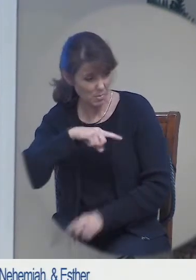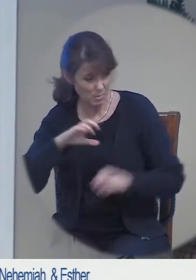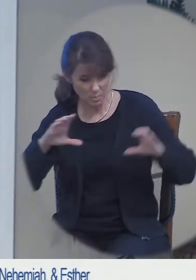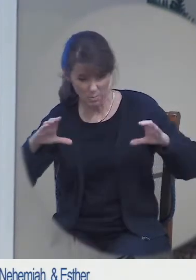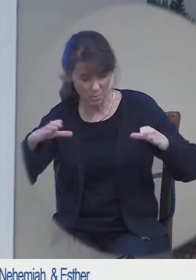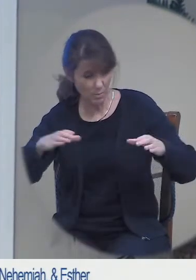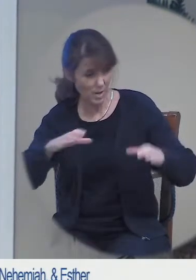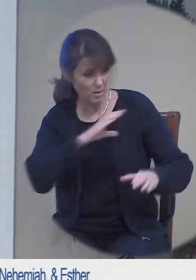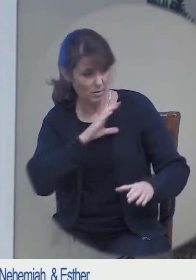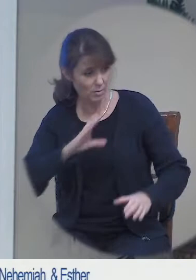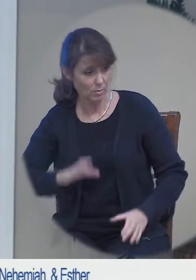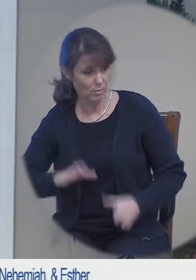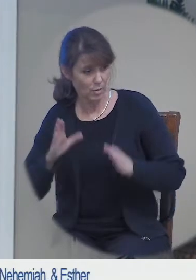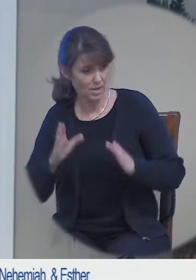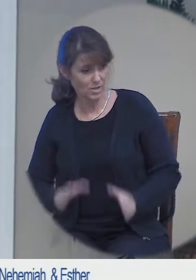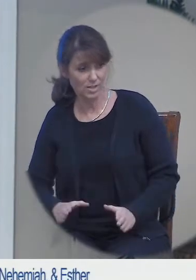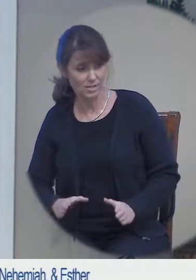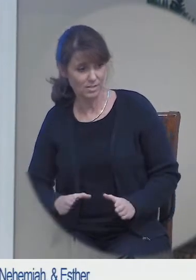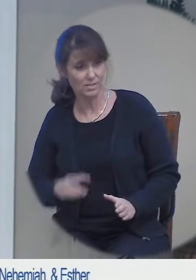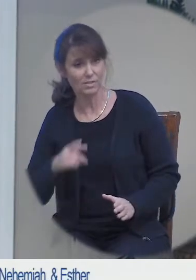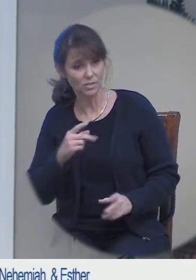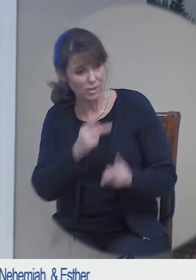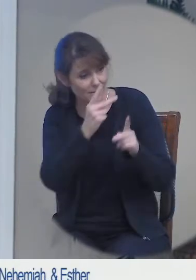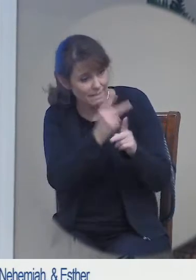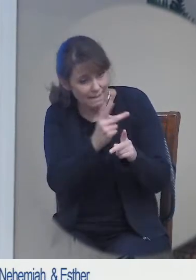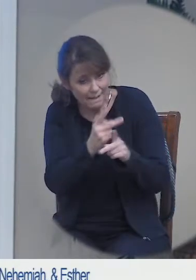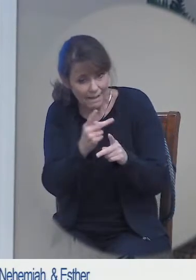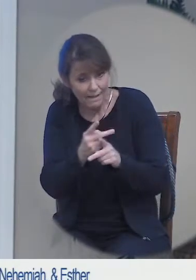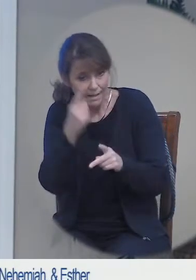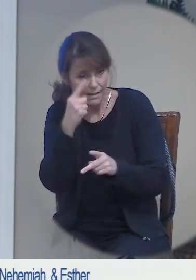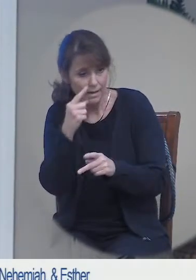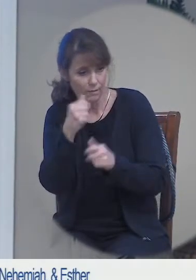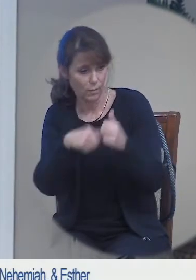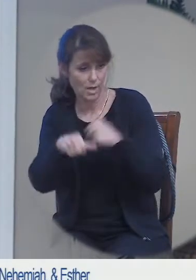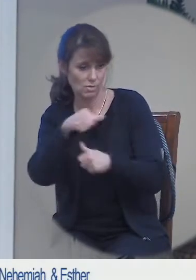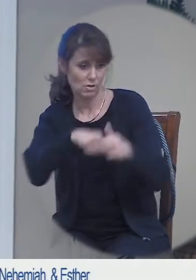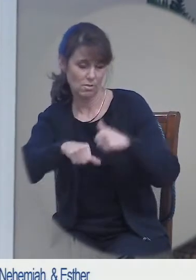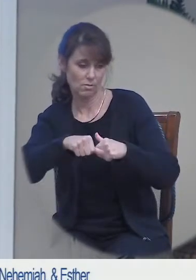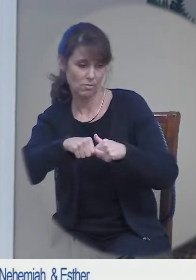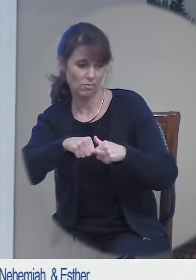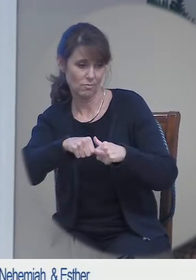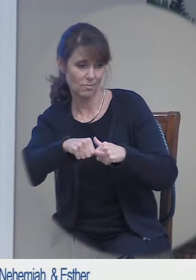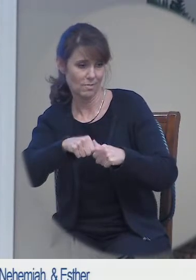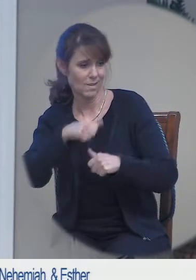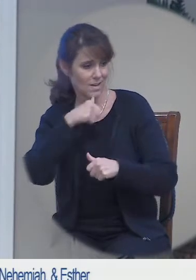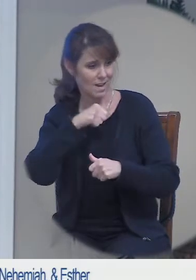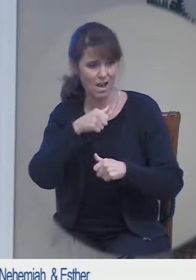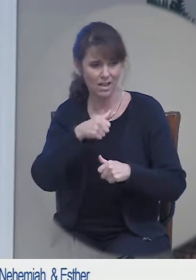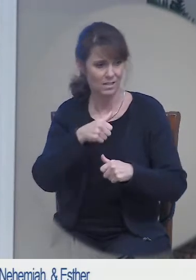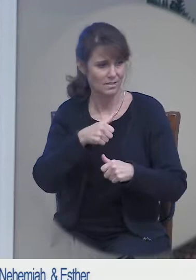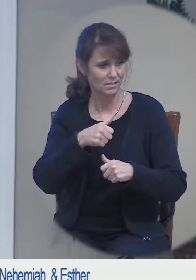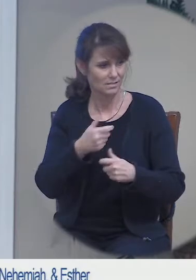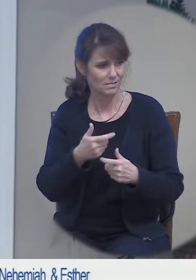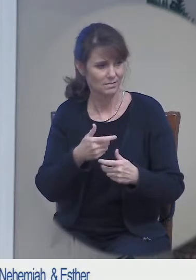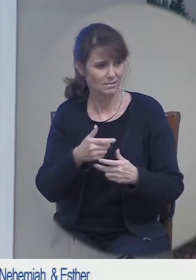anger. It should hurt our souls to see this kind of thing. And it did Nehemiah.